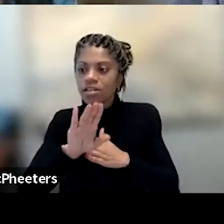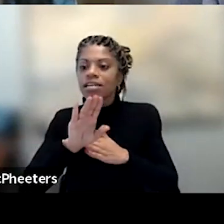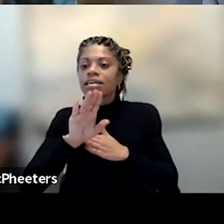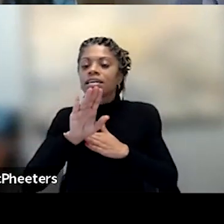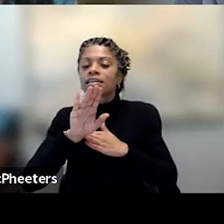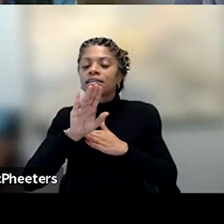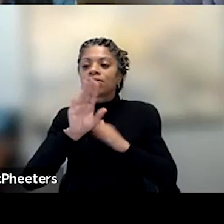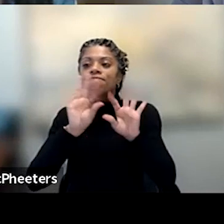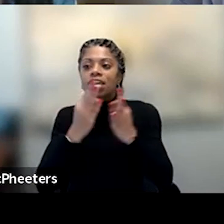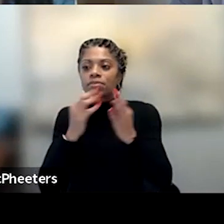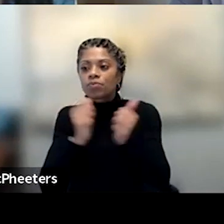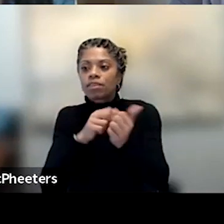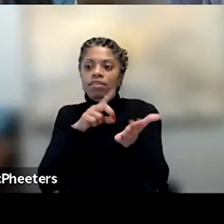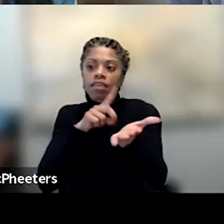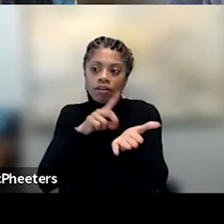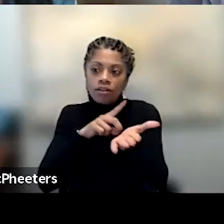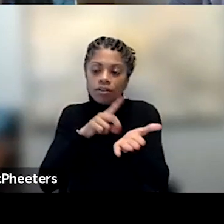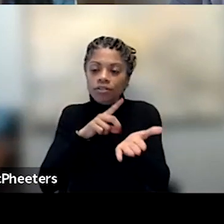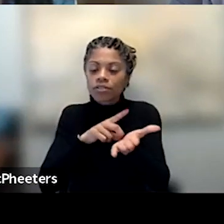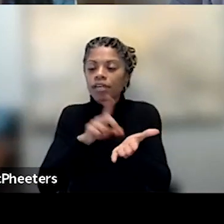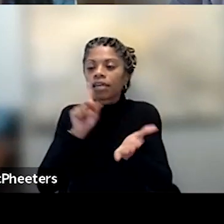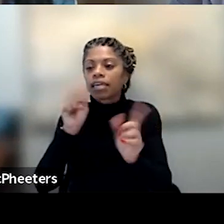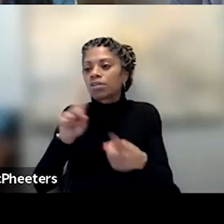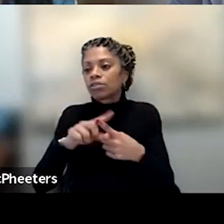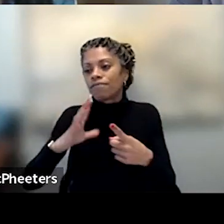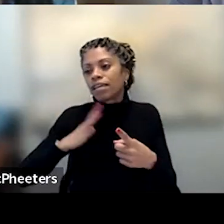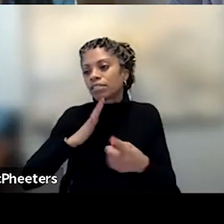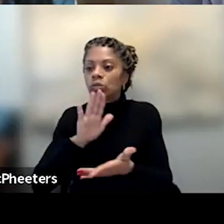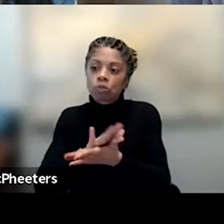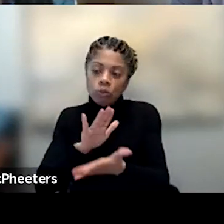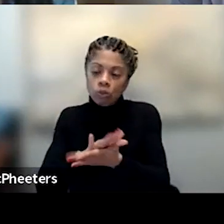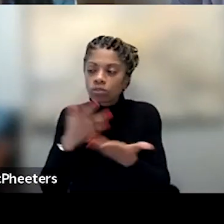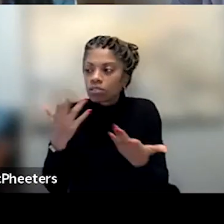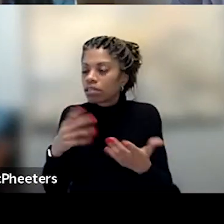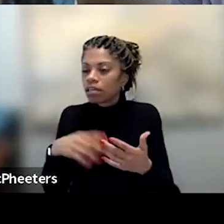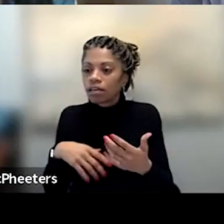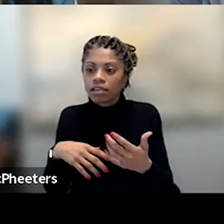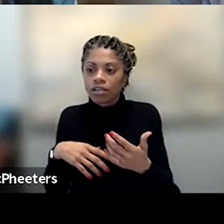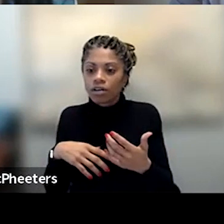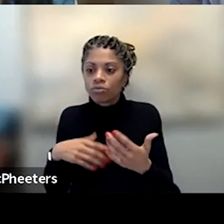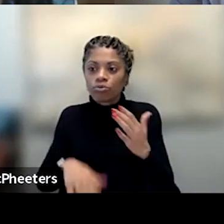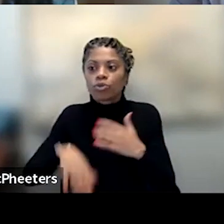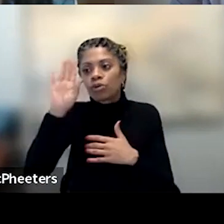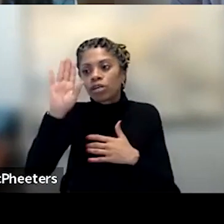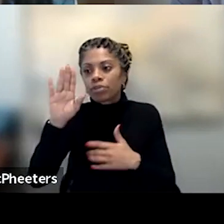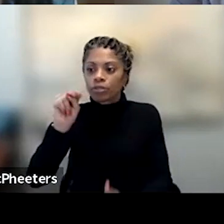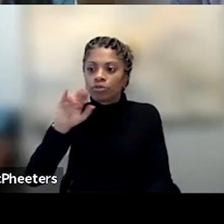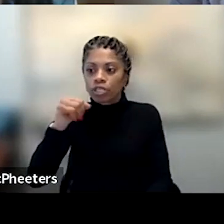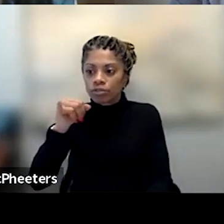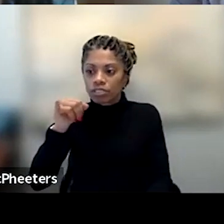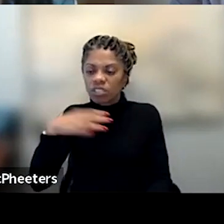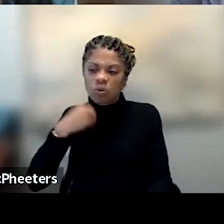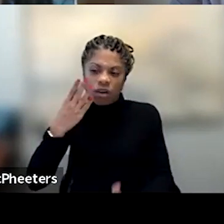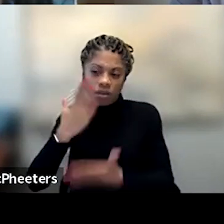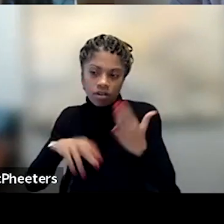raised in Princeton, New Jersey. He went to fancy schools, and he has embraced this